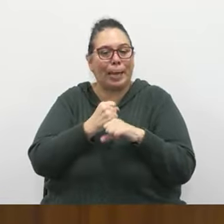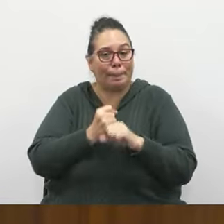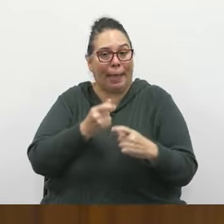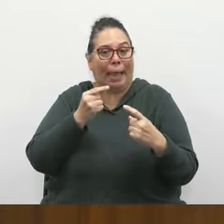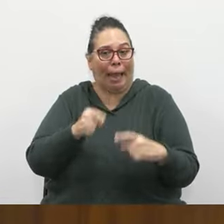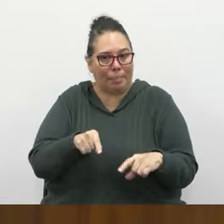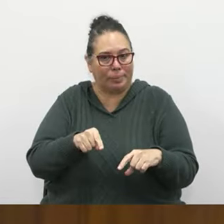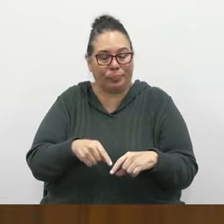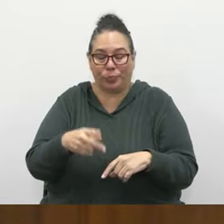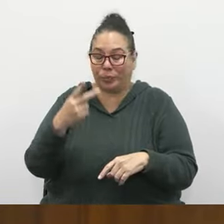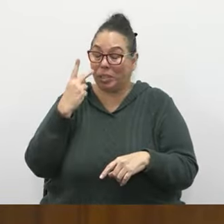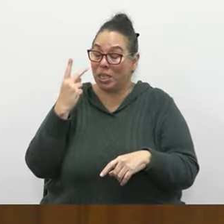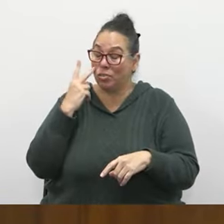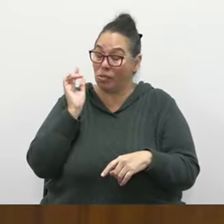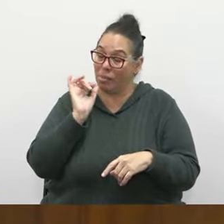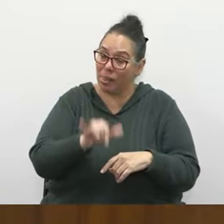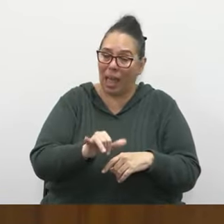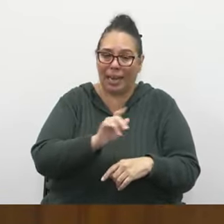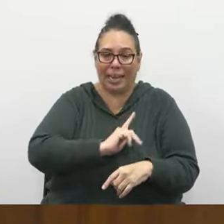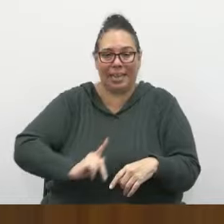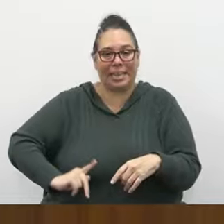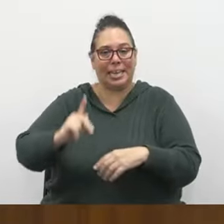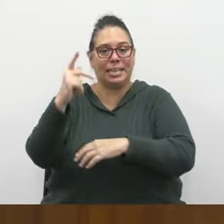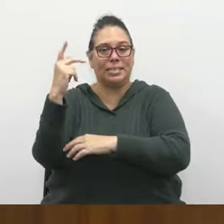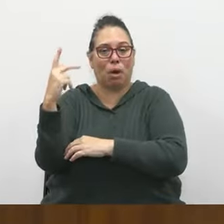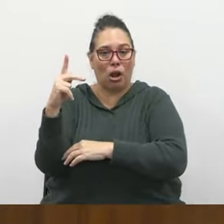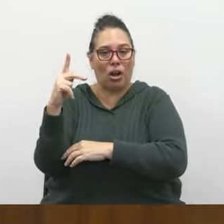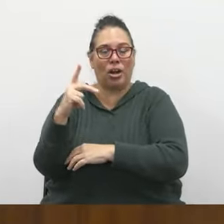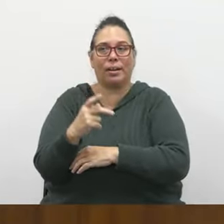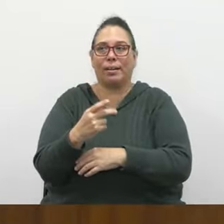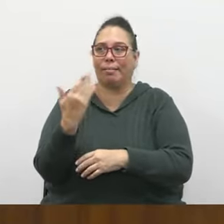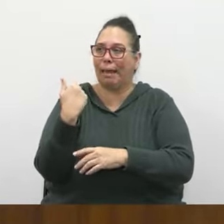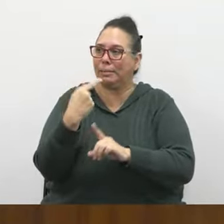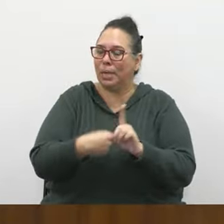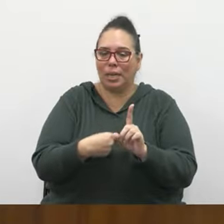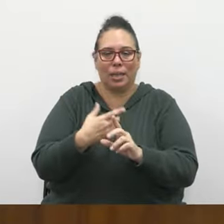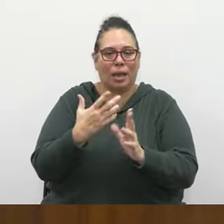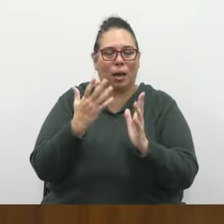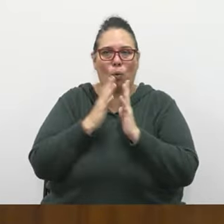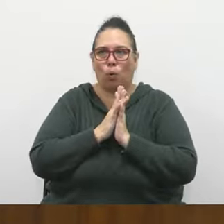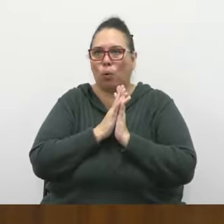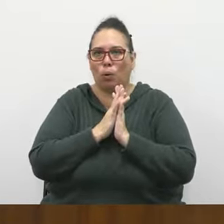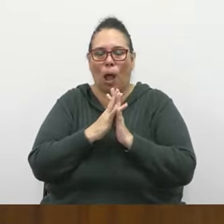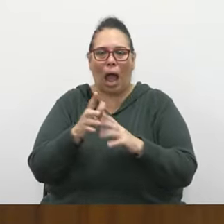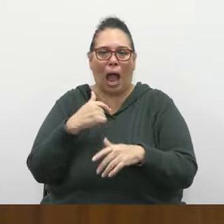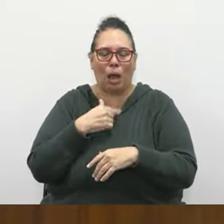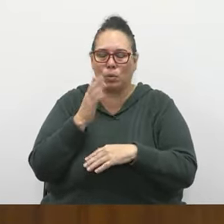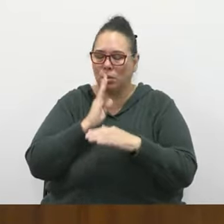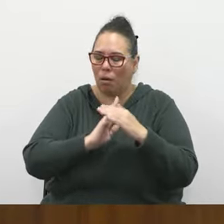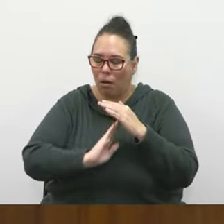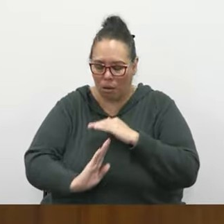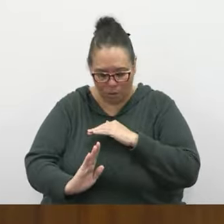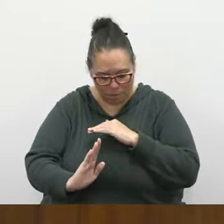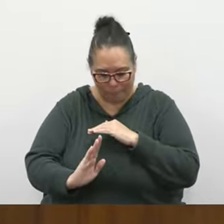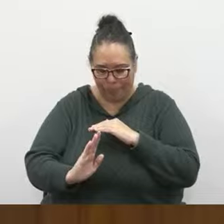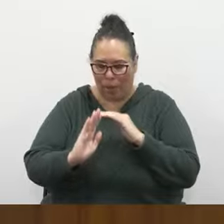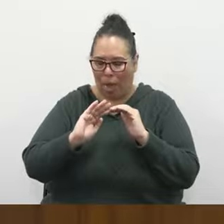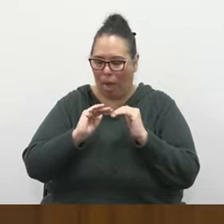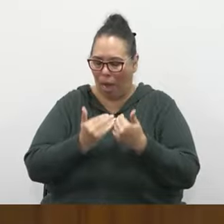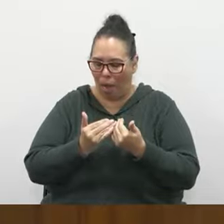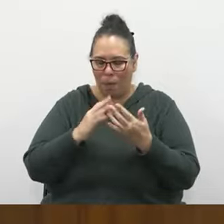saw what happened at Kings Park last month, I couldn't have helped but be humbled at the way that